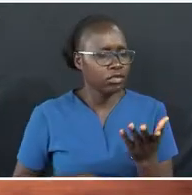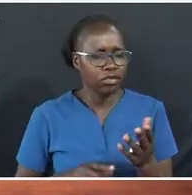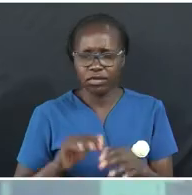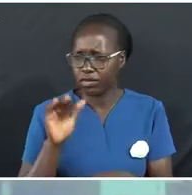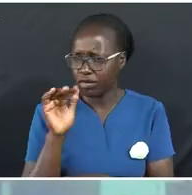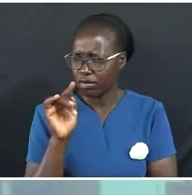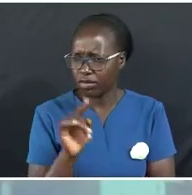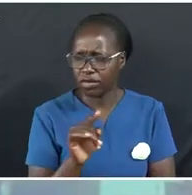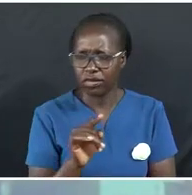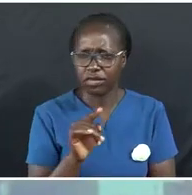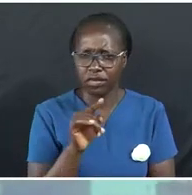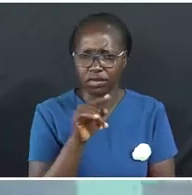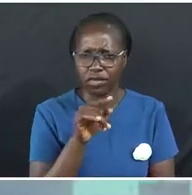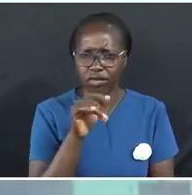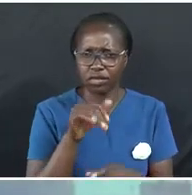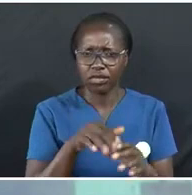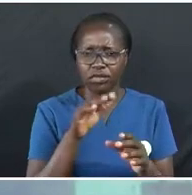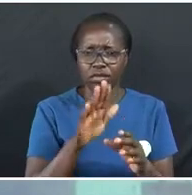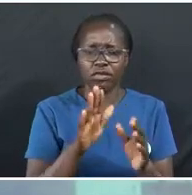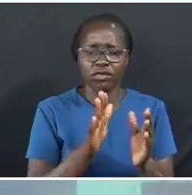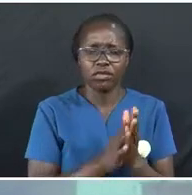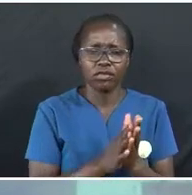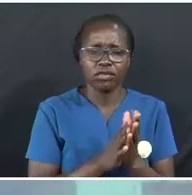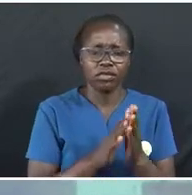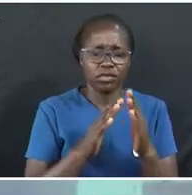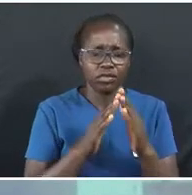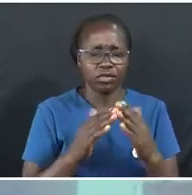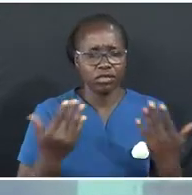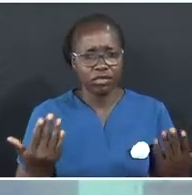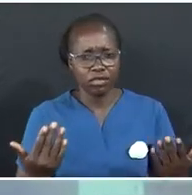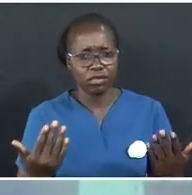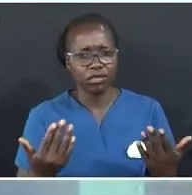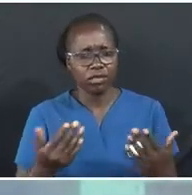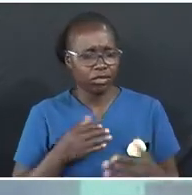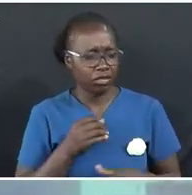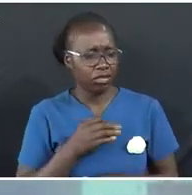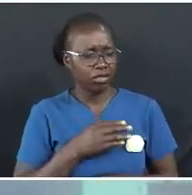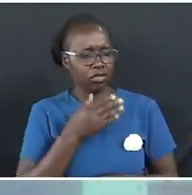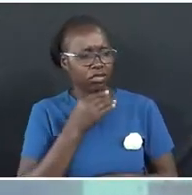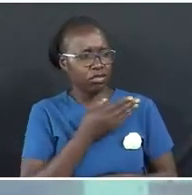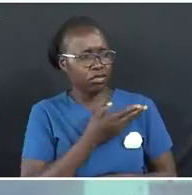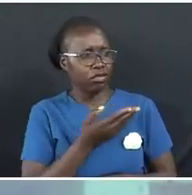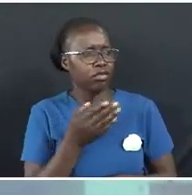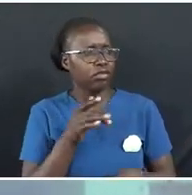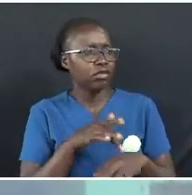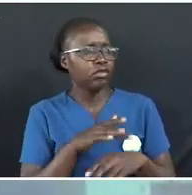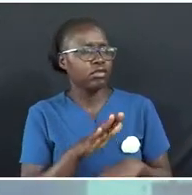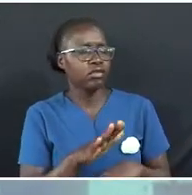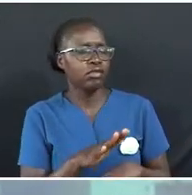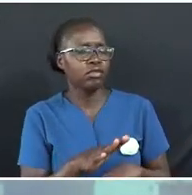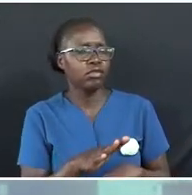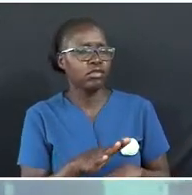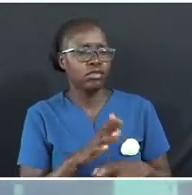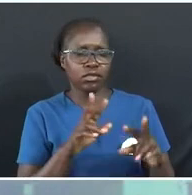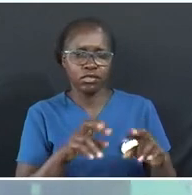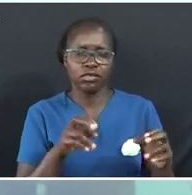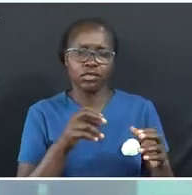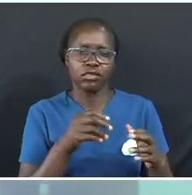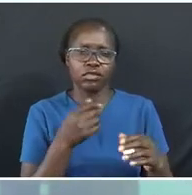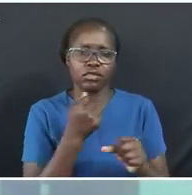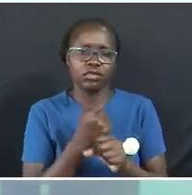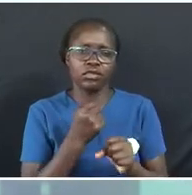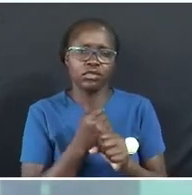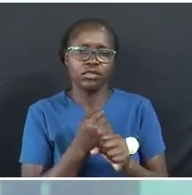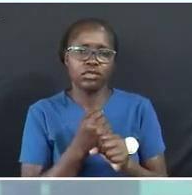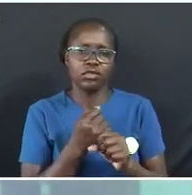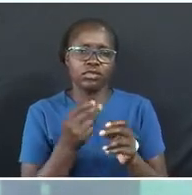you, in your own imagination, when you hear the Bible says, this man went looking for people to work in